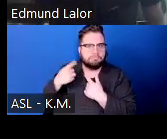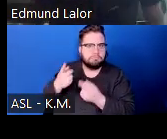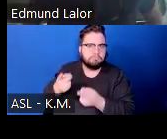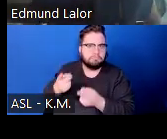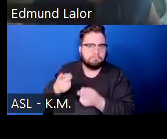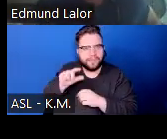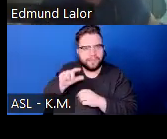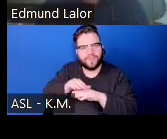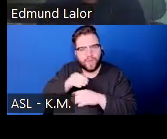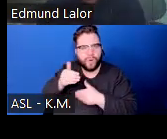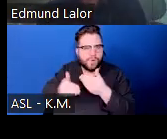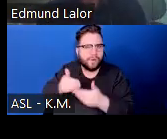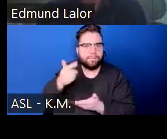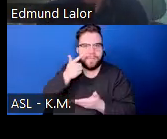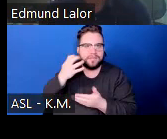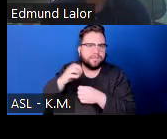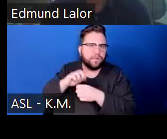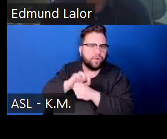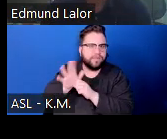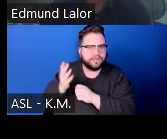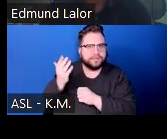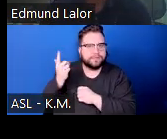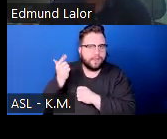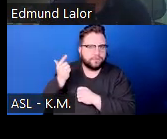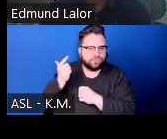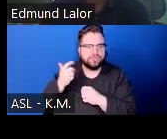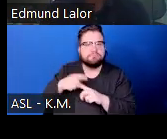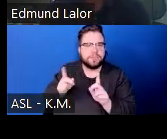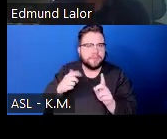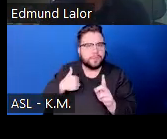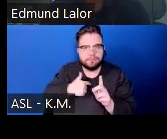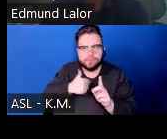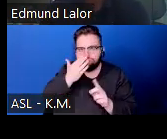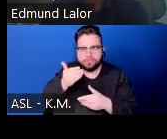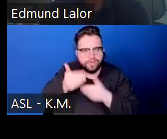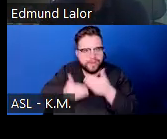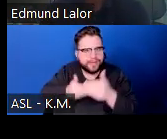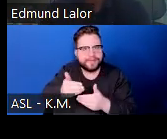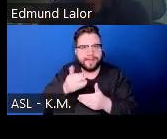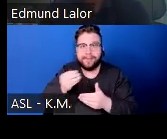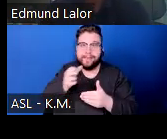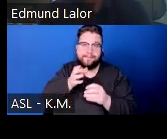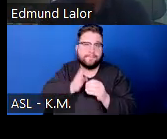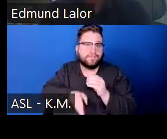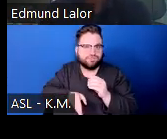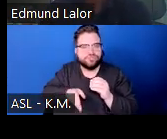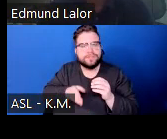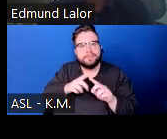of COVID last winter, but we've made some good progress, and we're not finished, and I can tell you about our progress so far